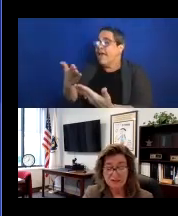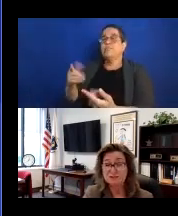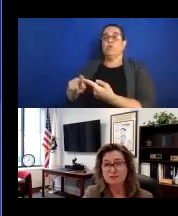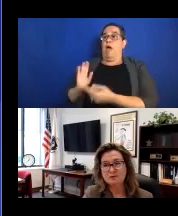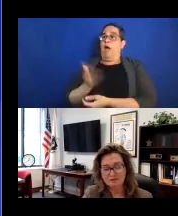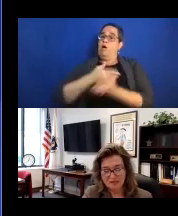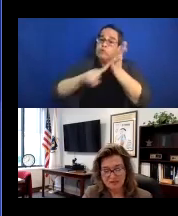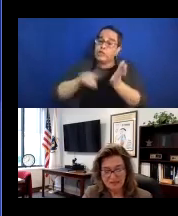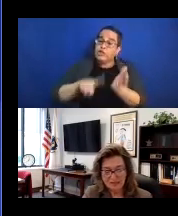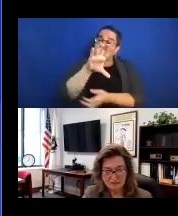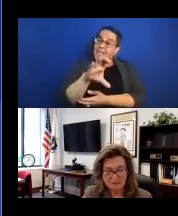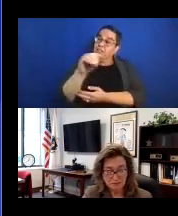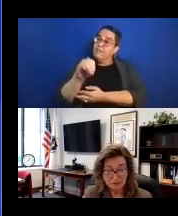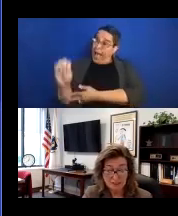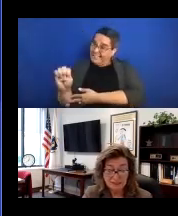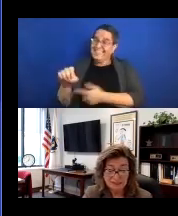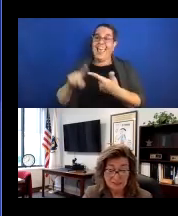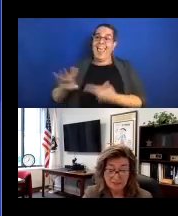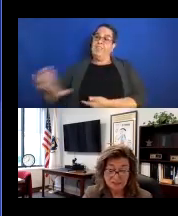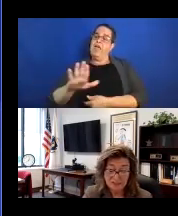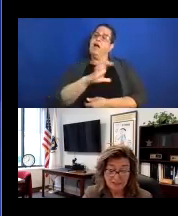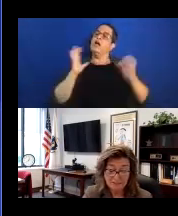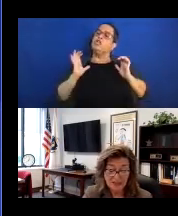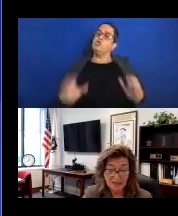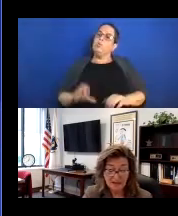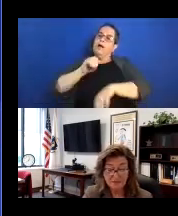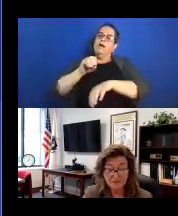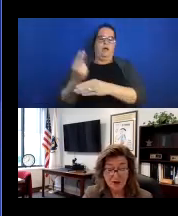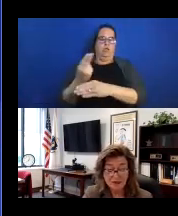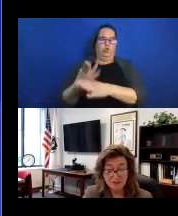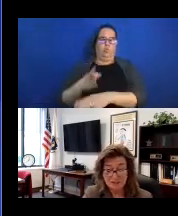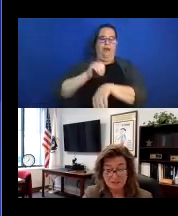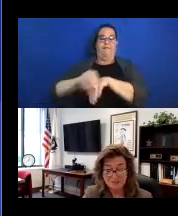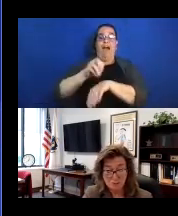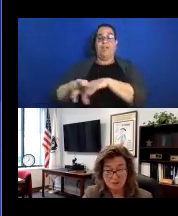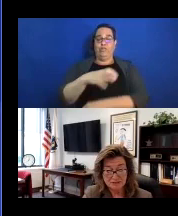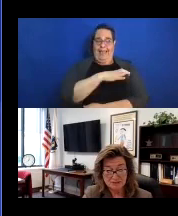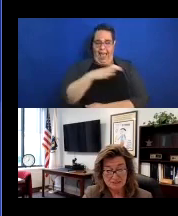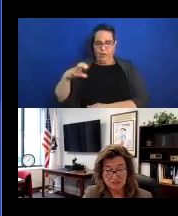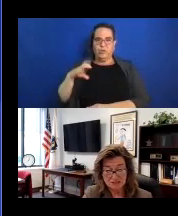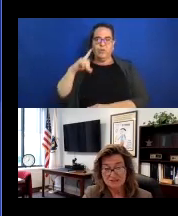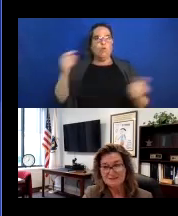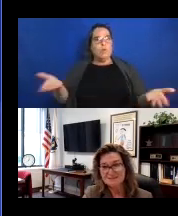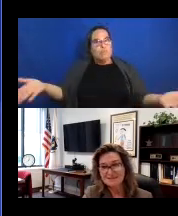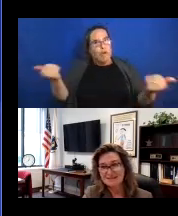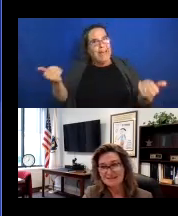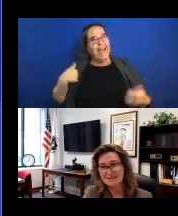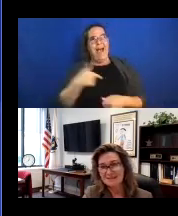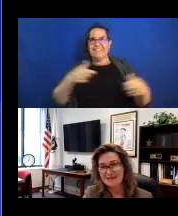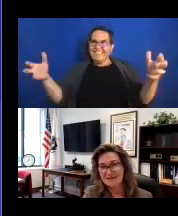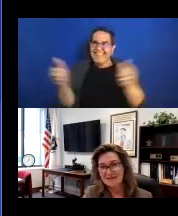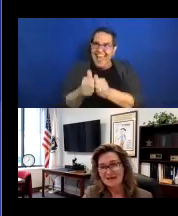and their consumer advisory councils for bringing us together today and for fostering these important discussions.